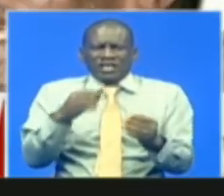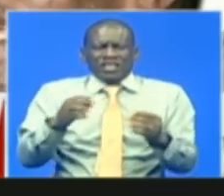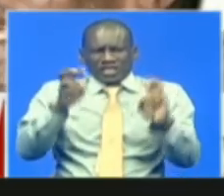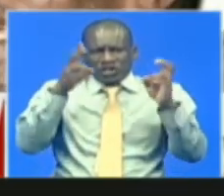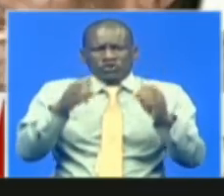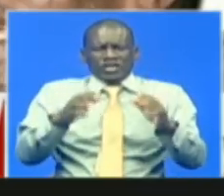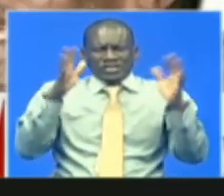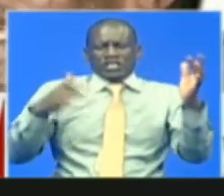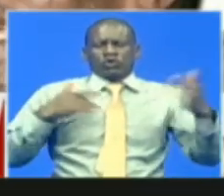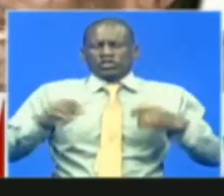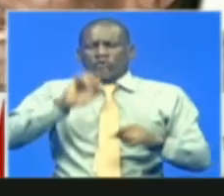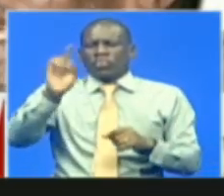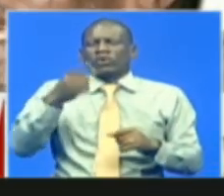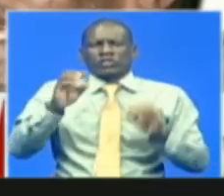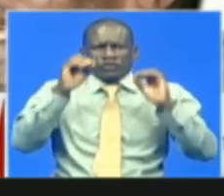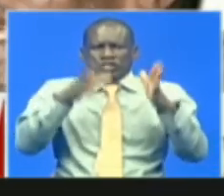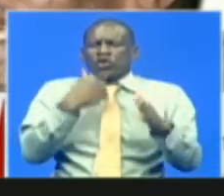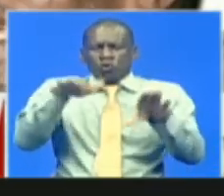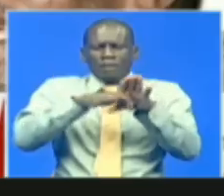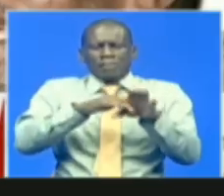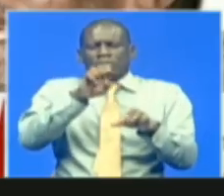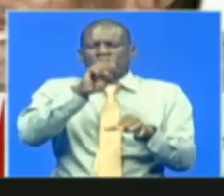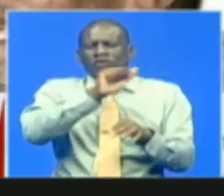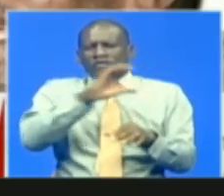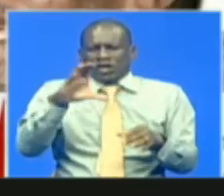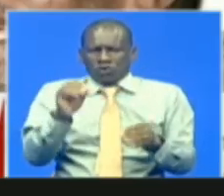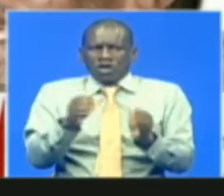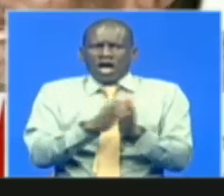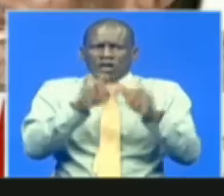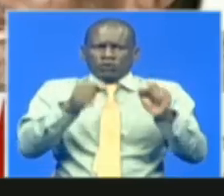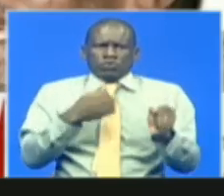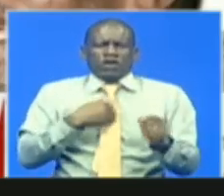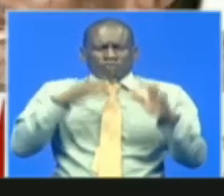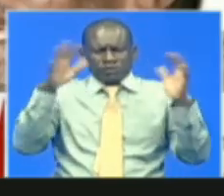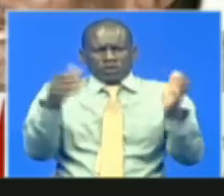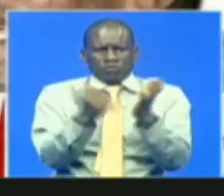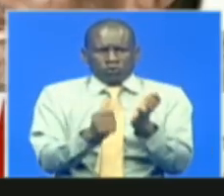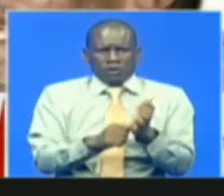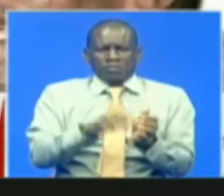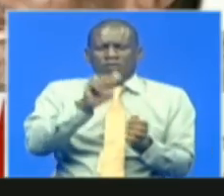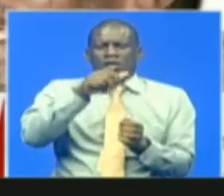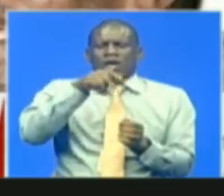the thousands of teachers who are members of the Sacco and could have serious implications. Silas Apollo, NTV.